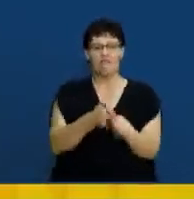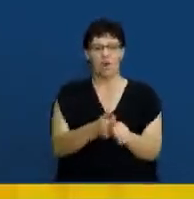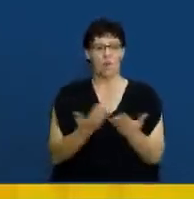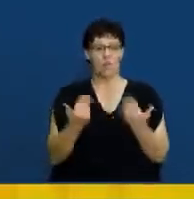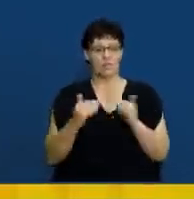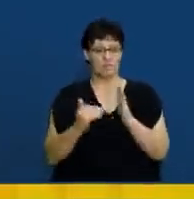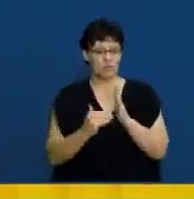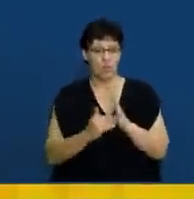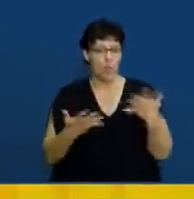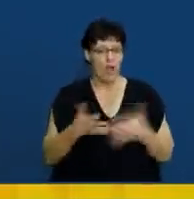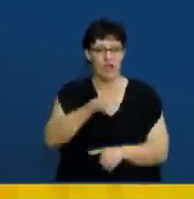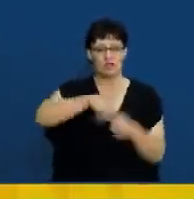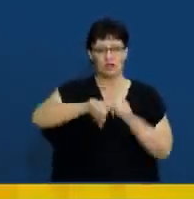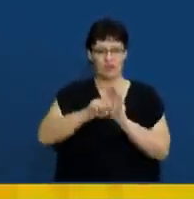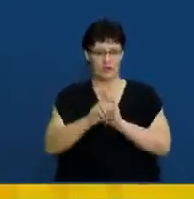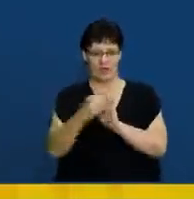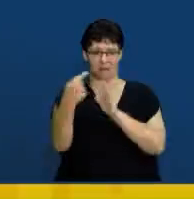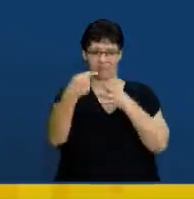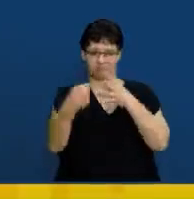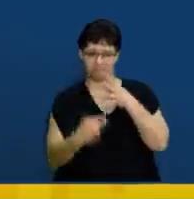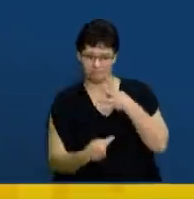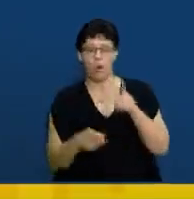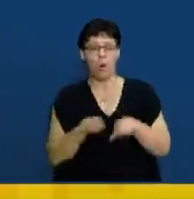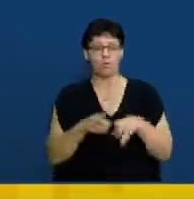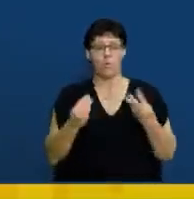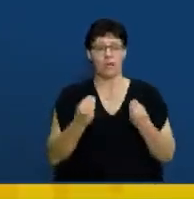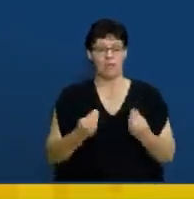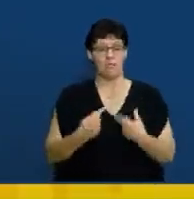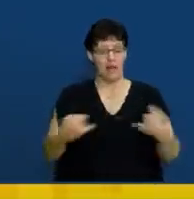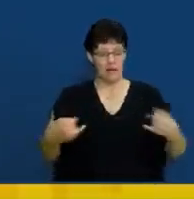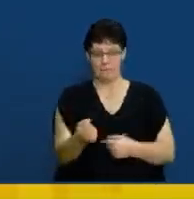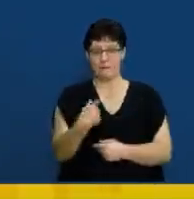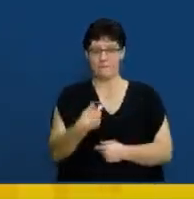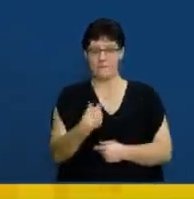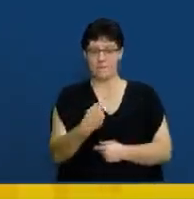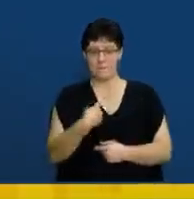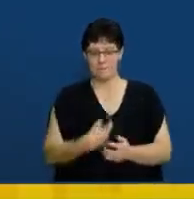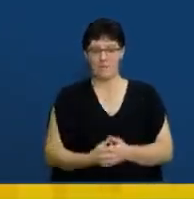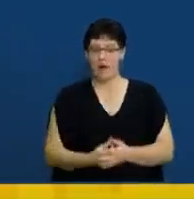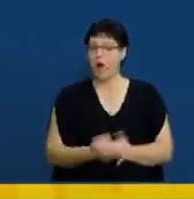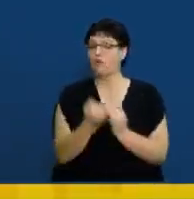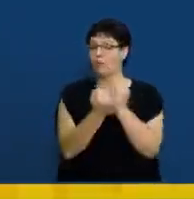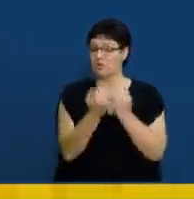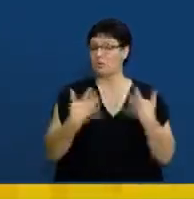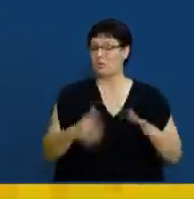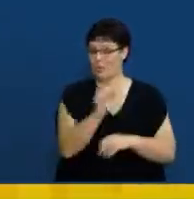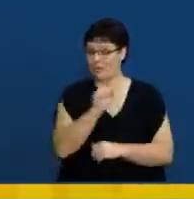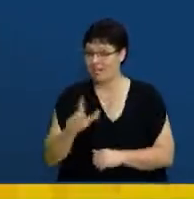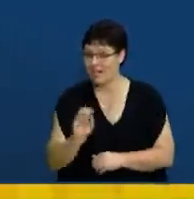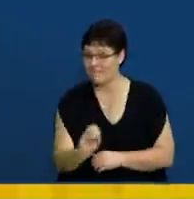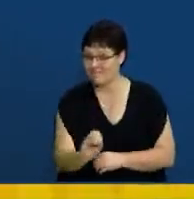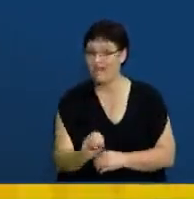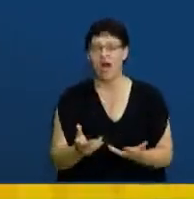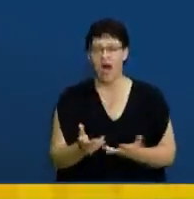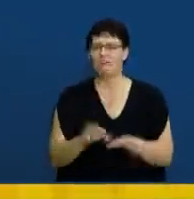on our social media platforms as well as hit us up on our WhatsApp line. We've got a cool competition going on for you guys, so please